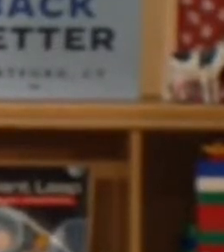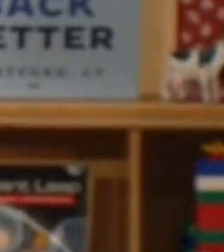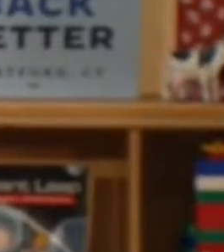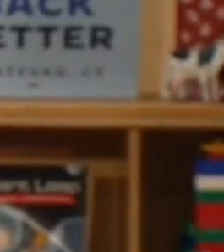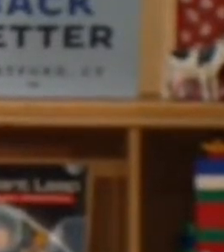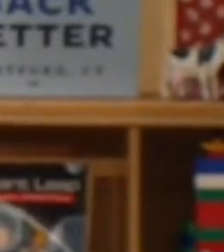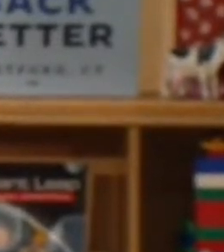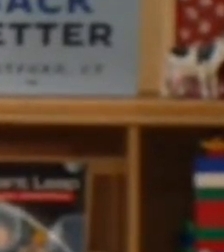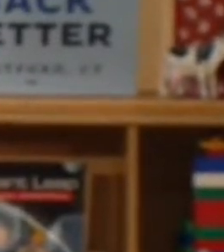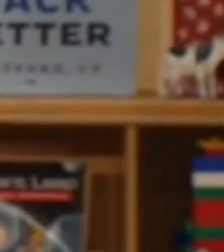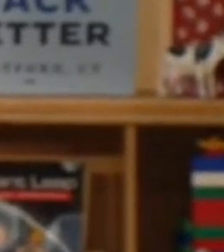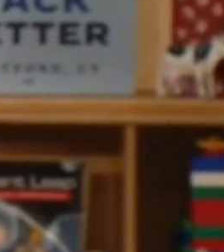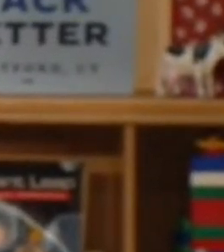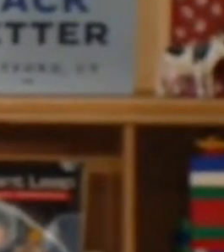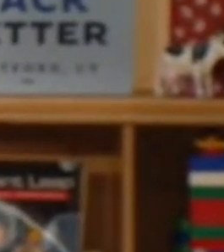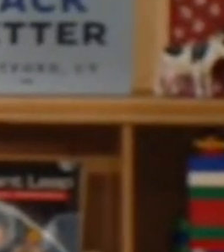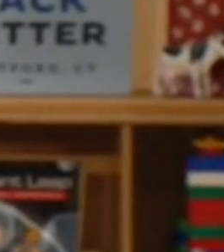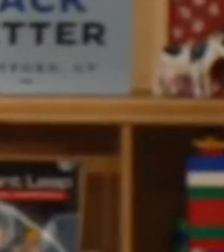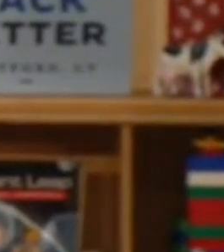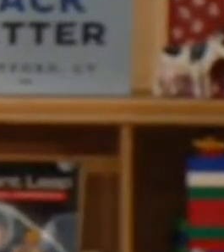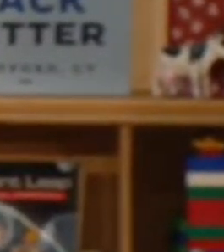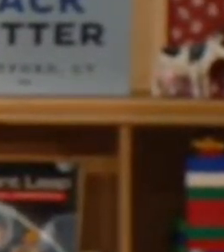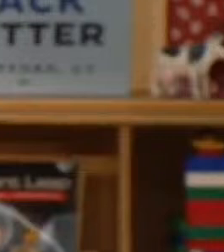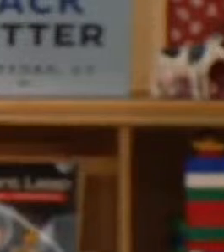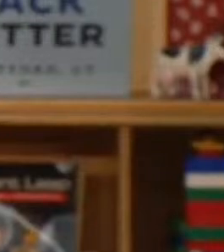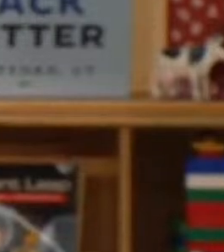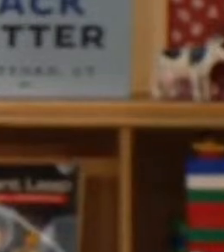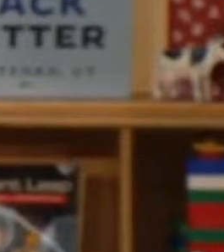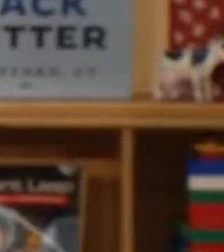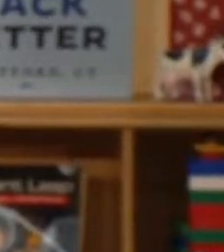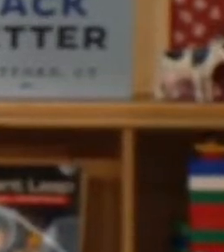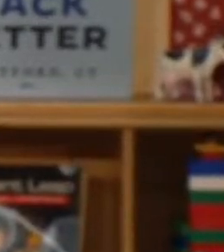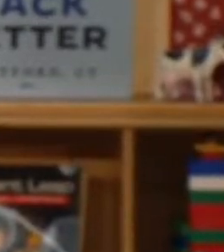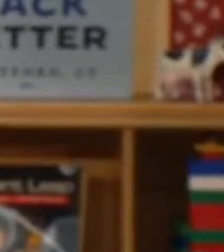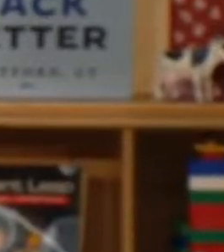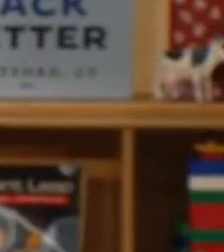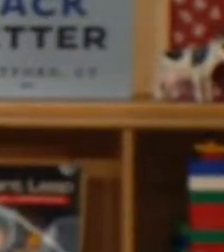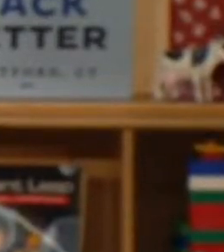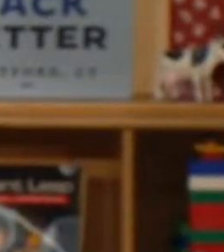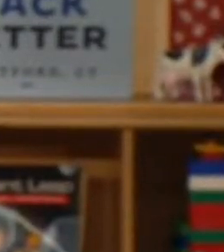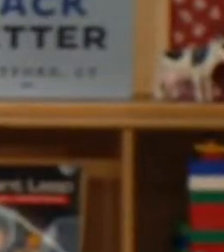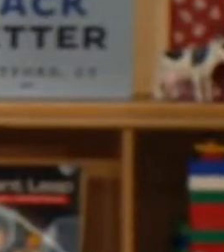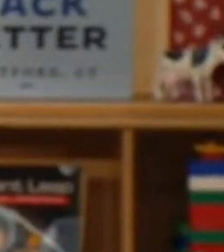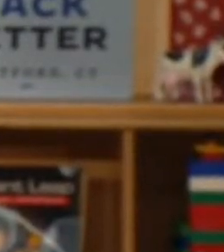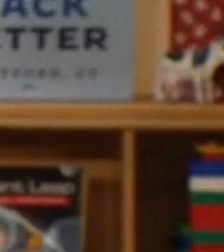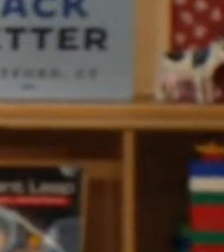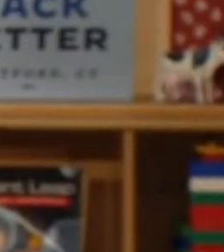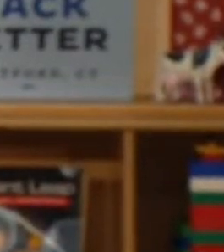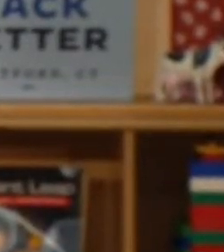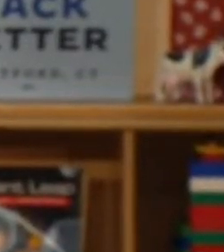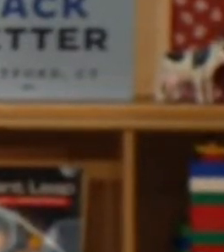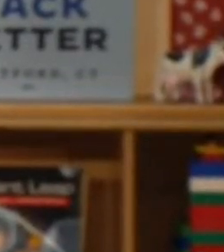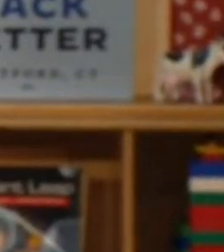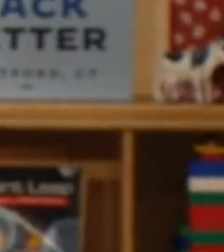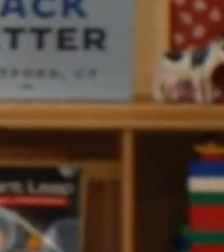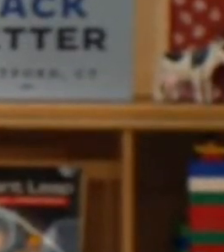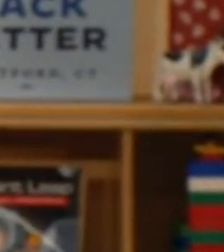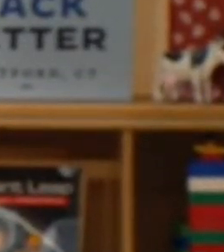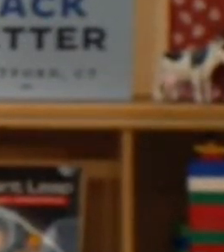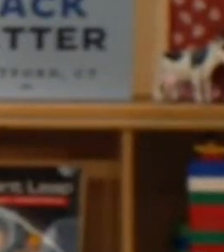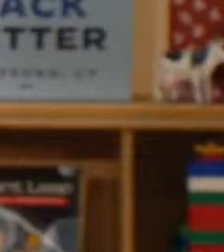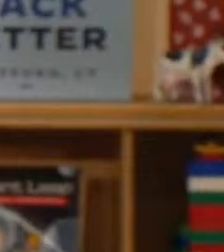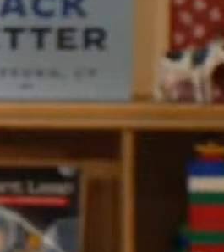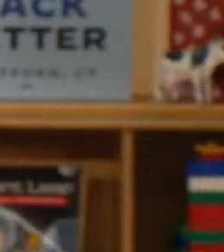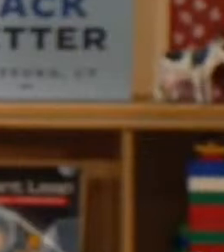90%. My plan gets us back on track. Provides 2 years of high-quality preschool for every child